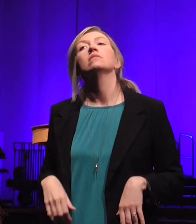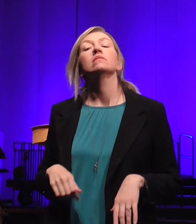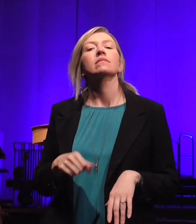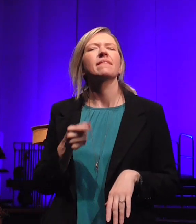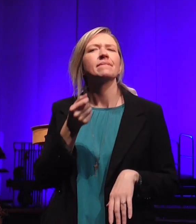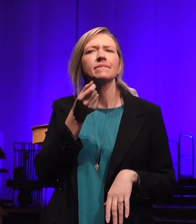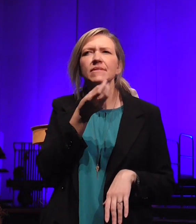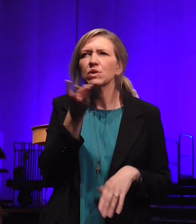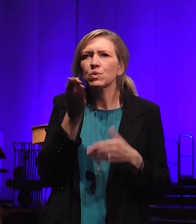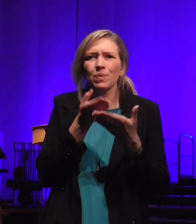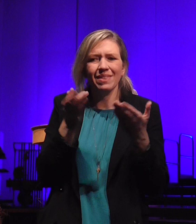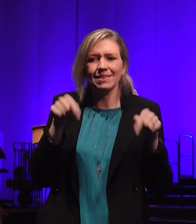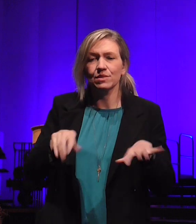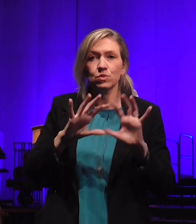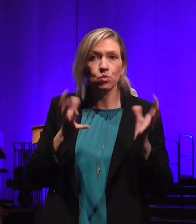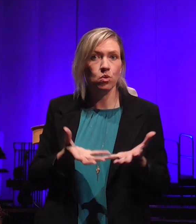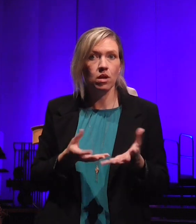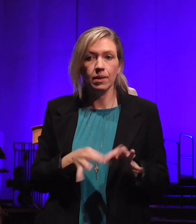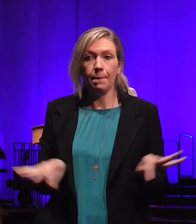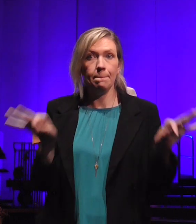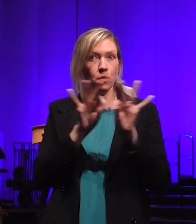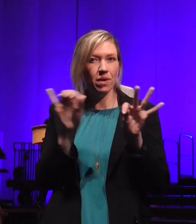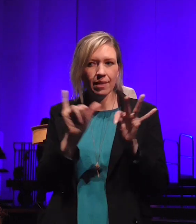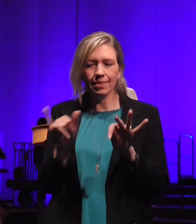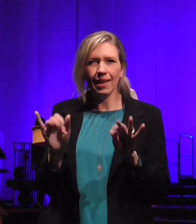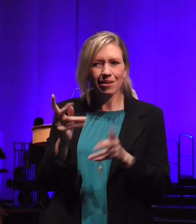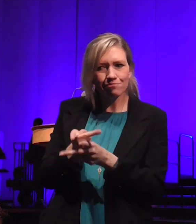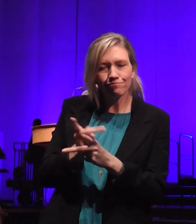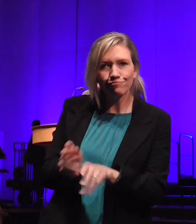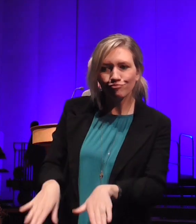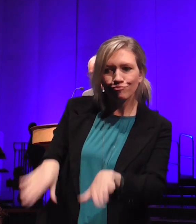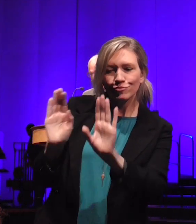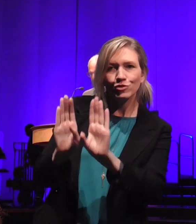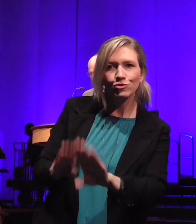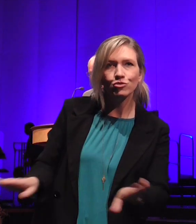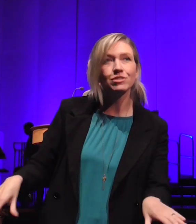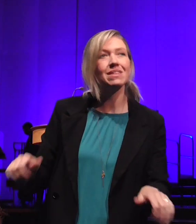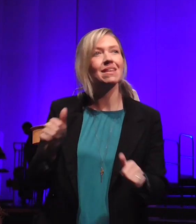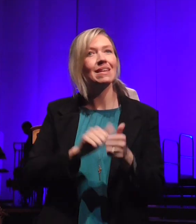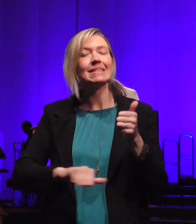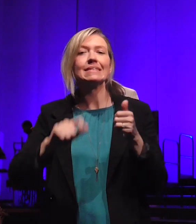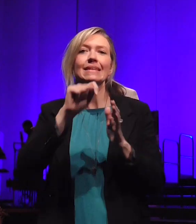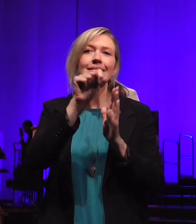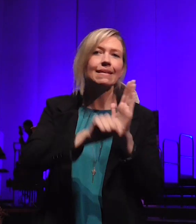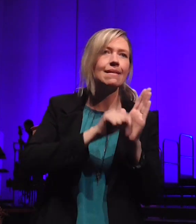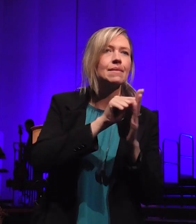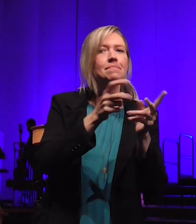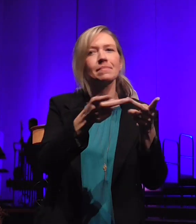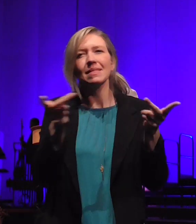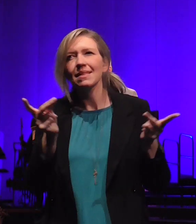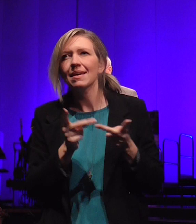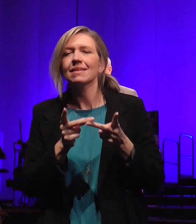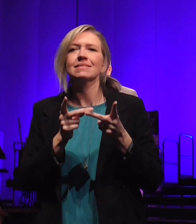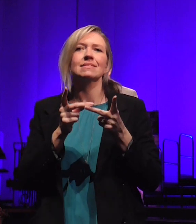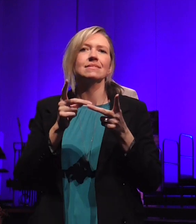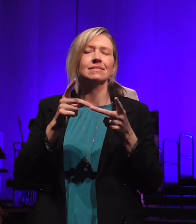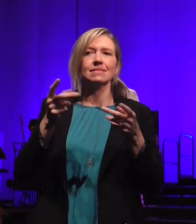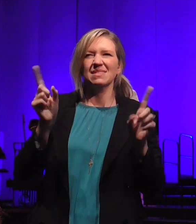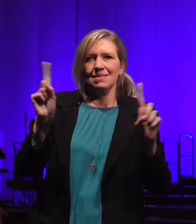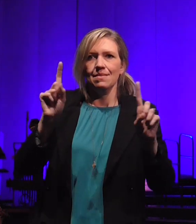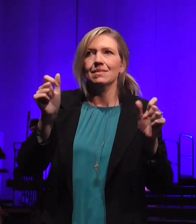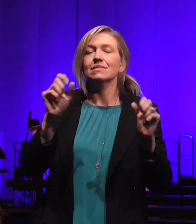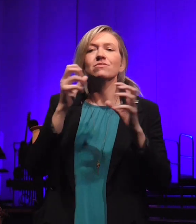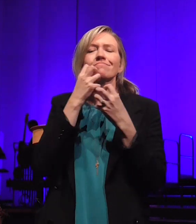Few things in this world are as important as raising children. In every age, every era, every time and place, children are